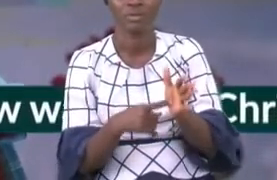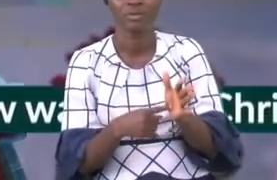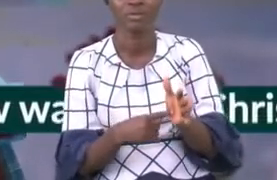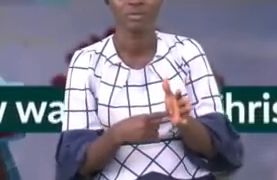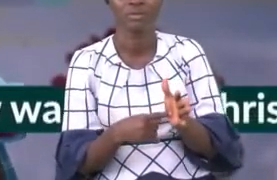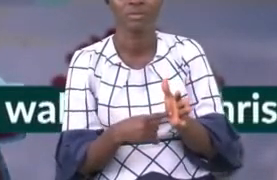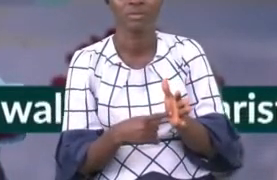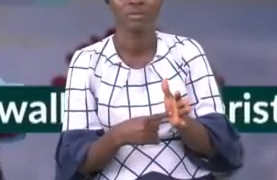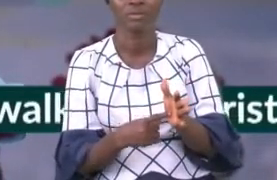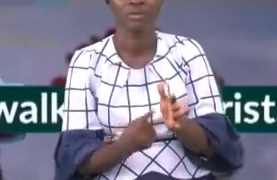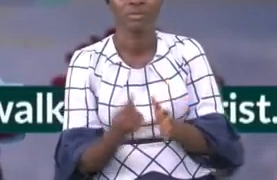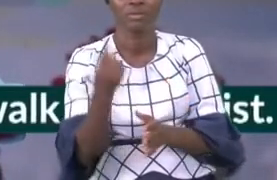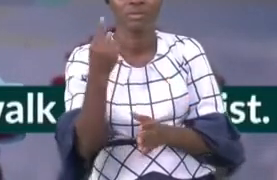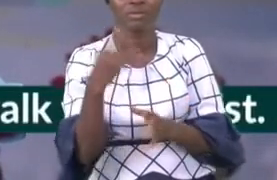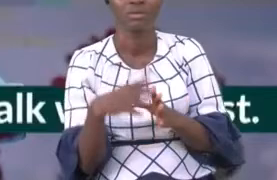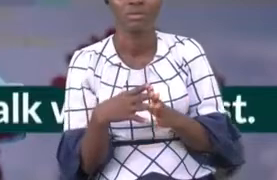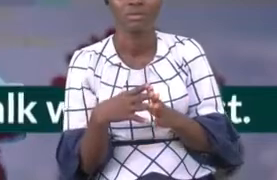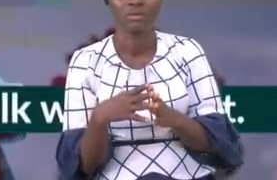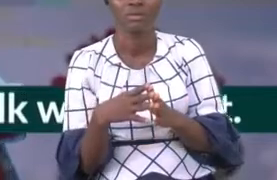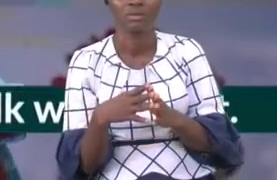Okay. Okay, to my left now,